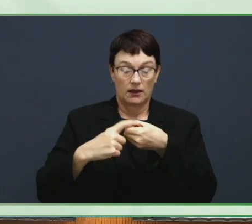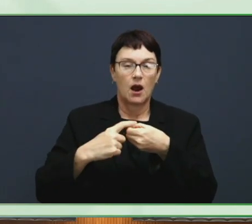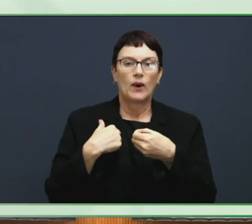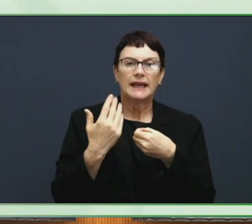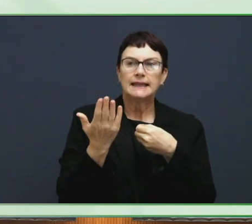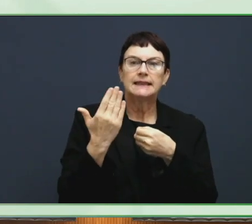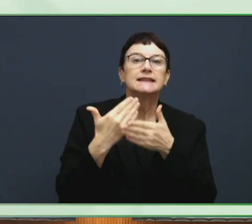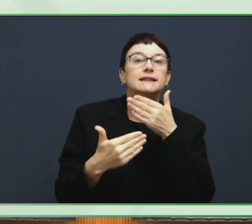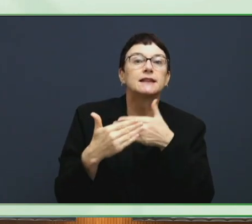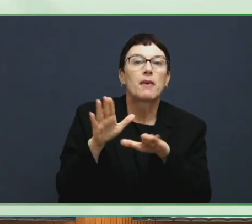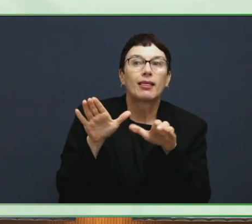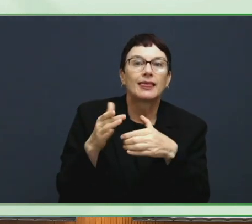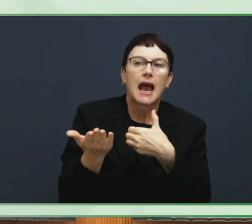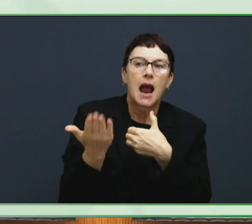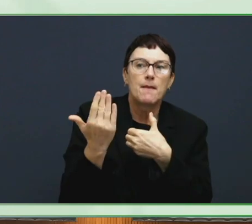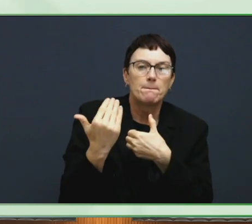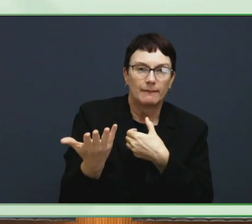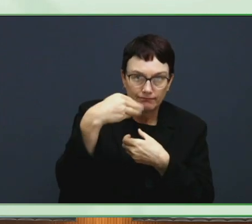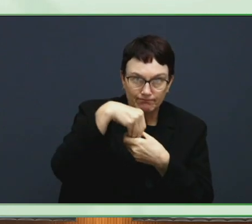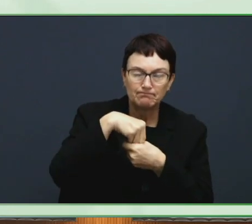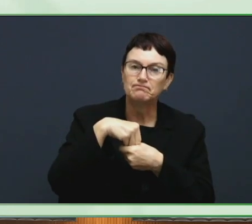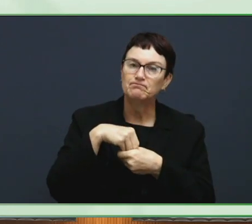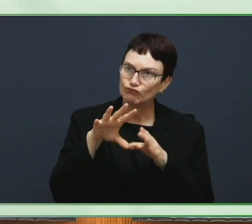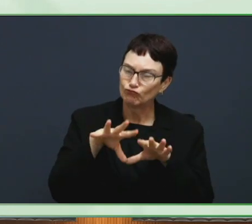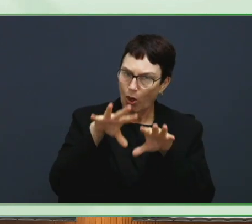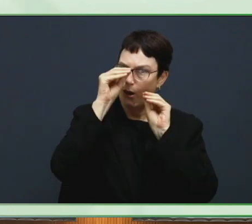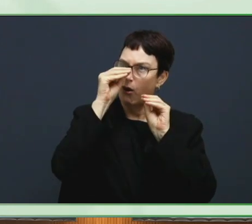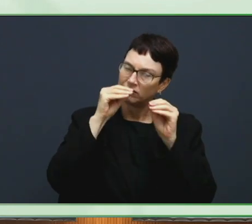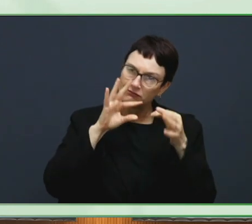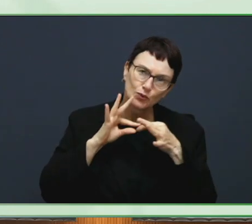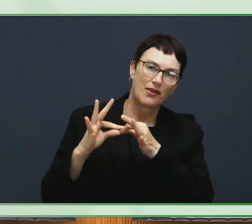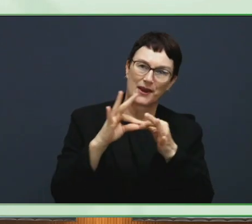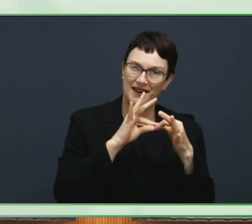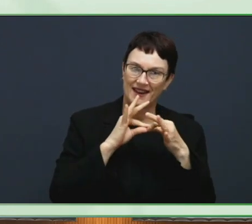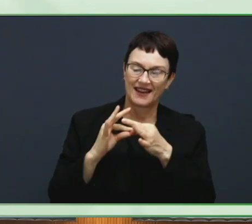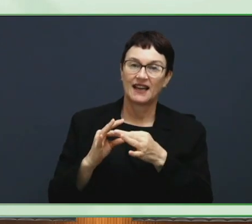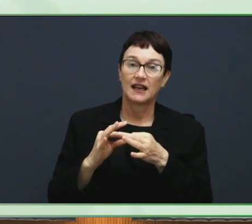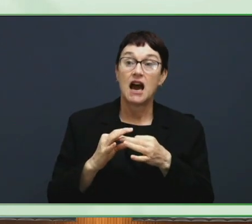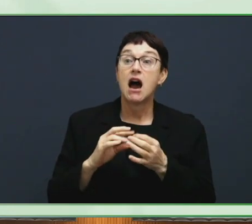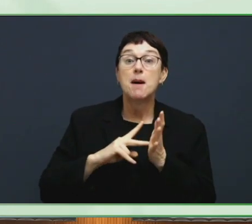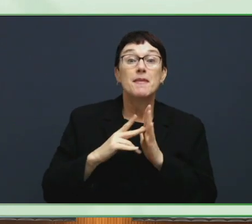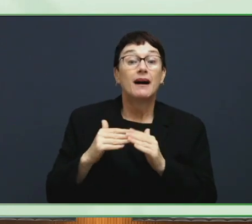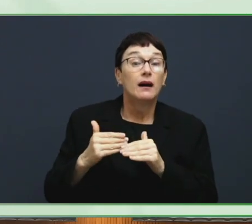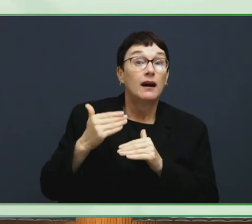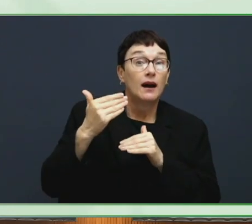learn together, and to prepare for the other disasters together. So, as